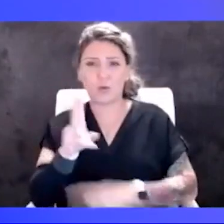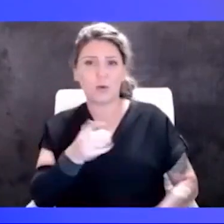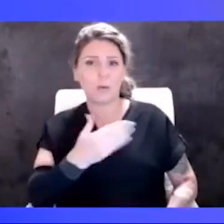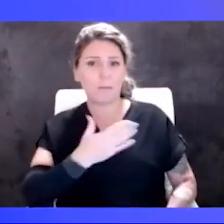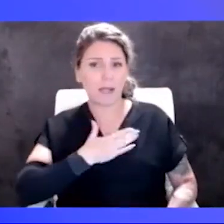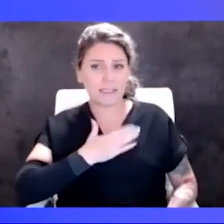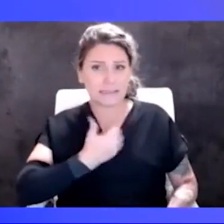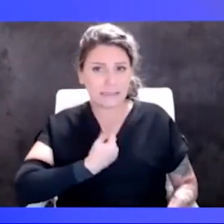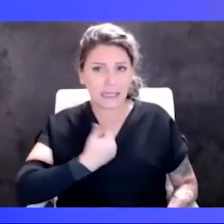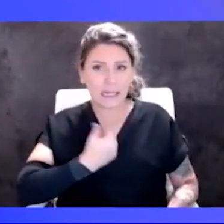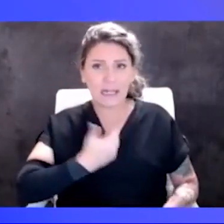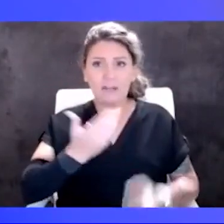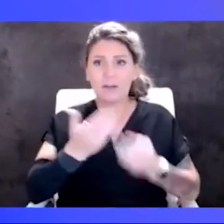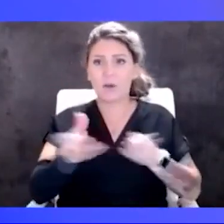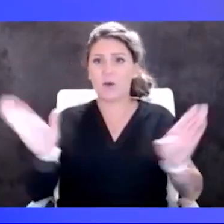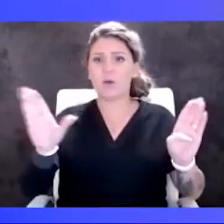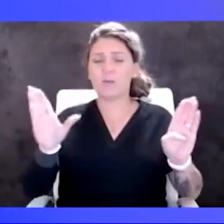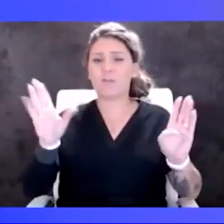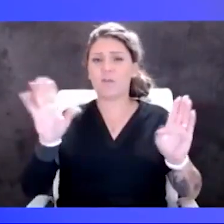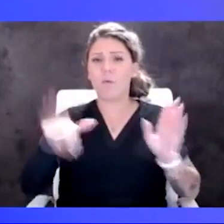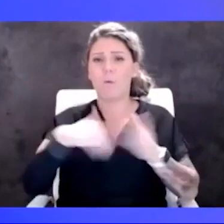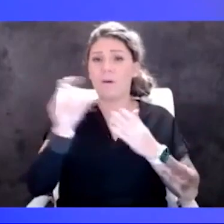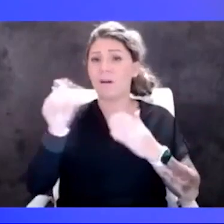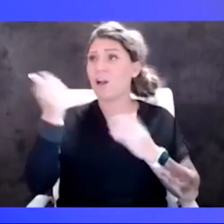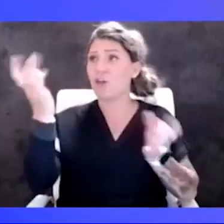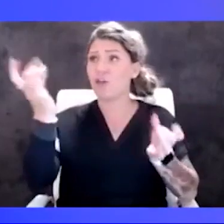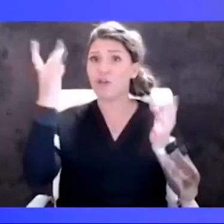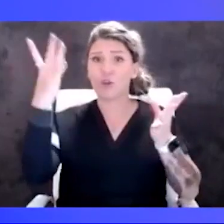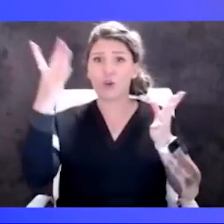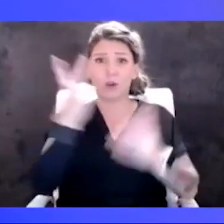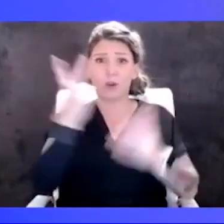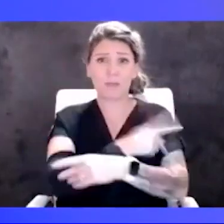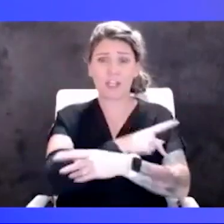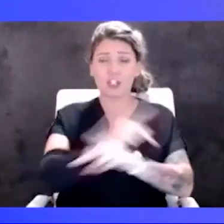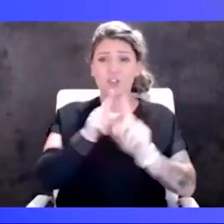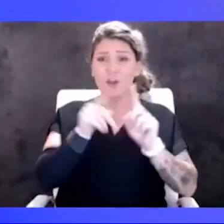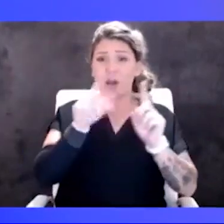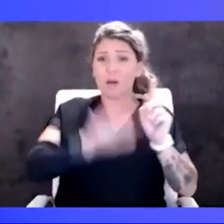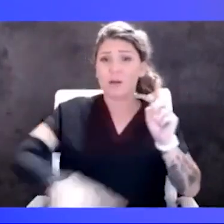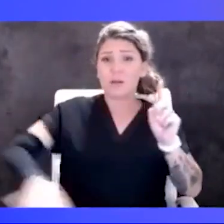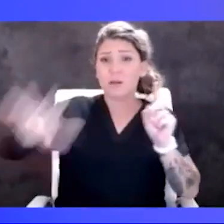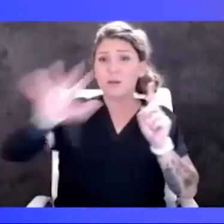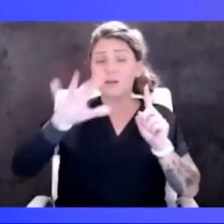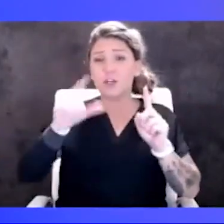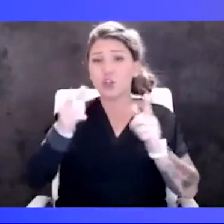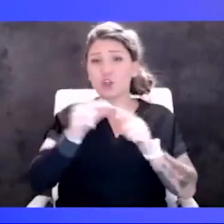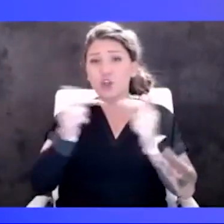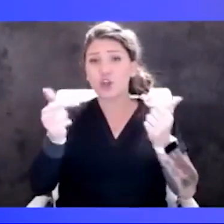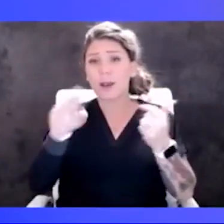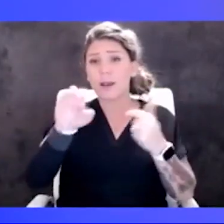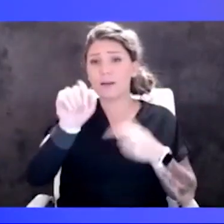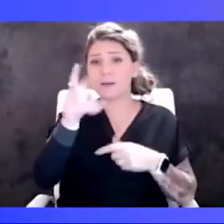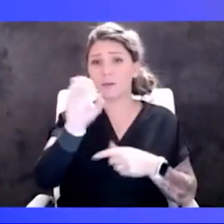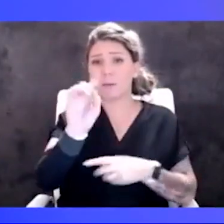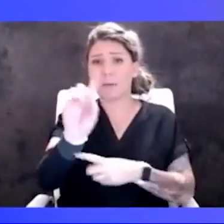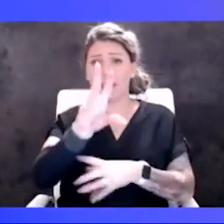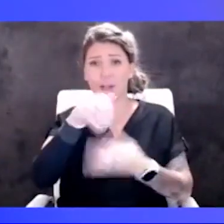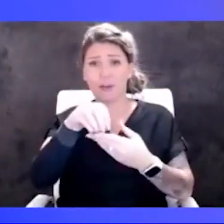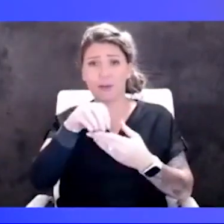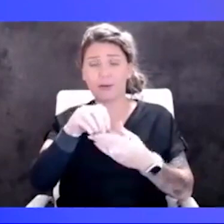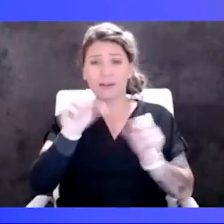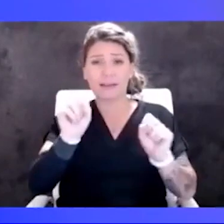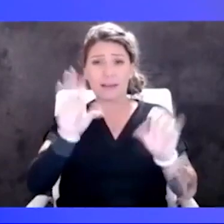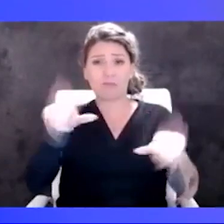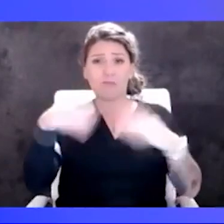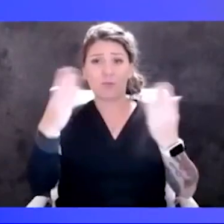all the critically ill patients across the region, Great Bend included, so that we can be here to provide that